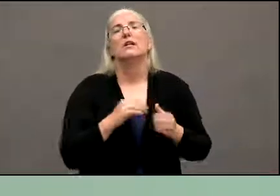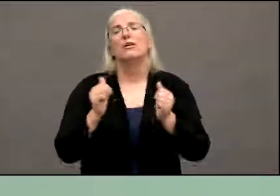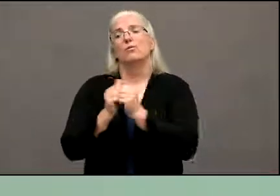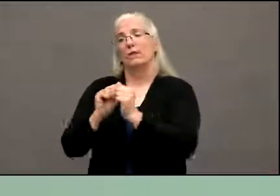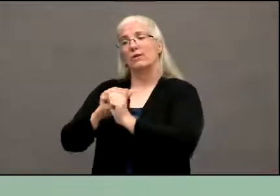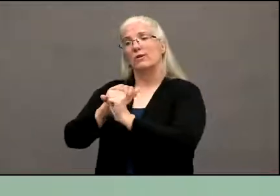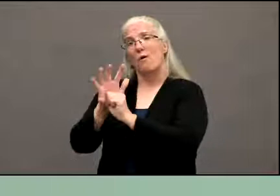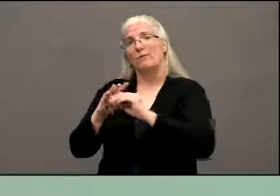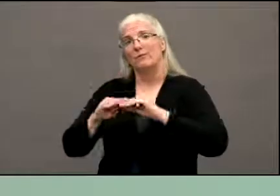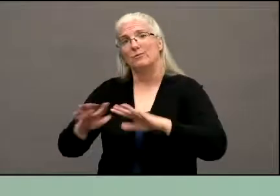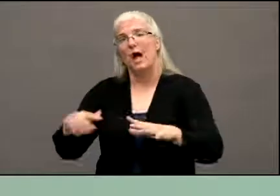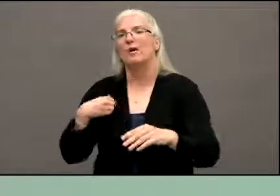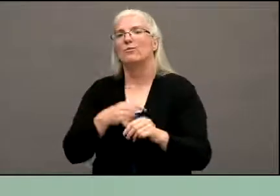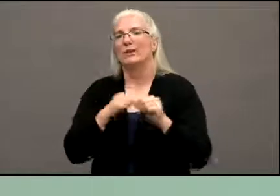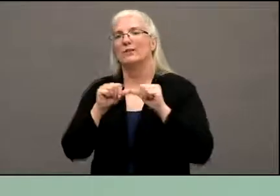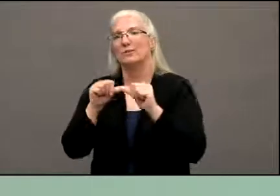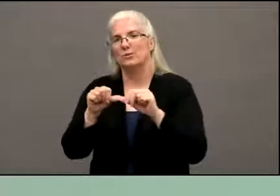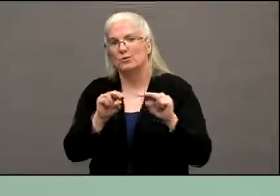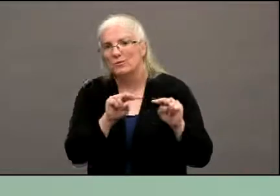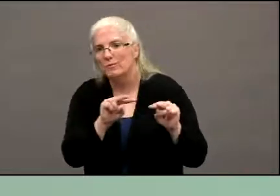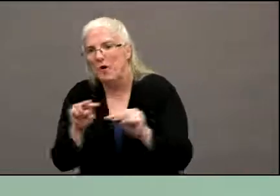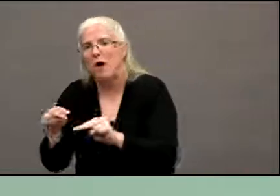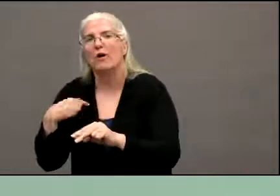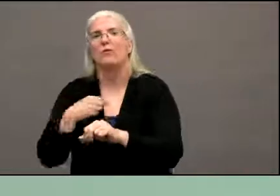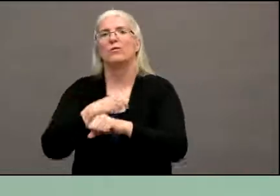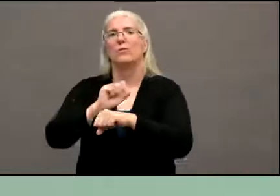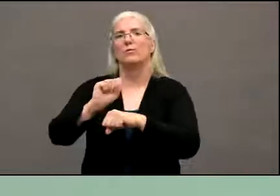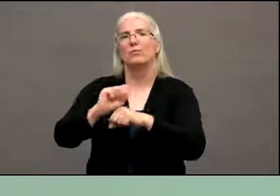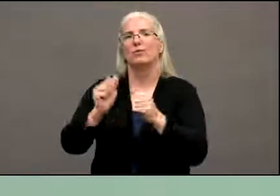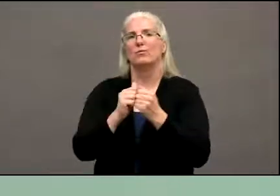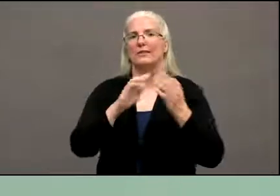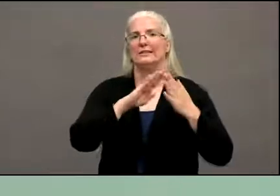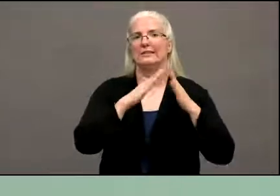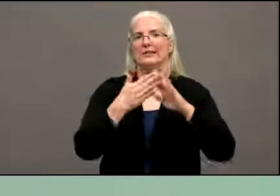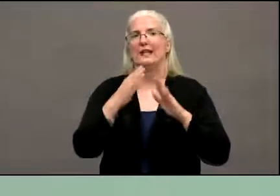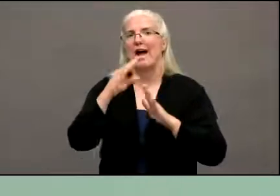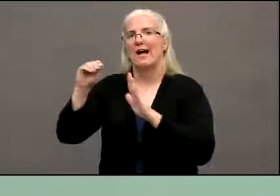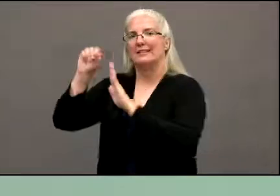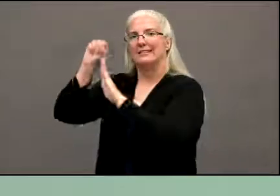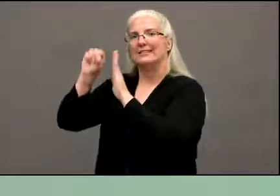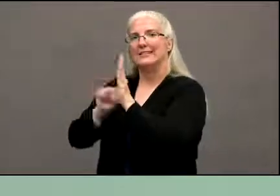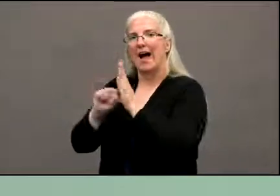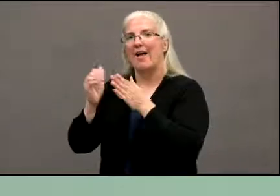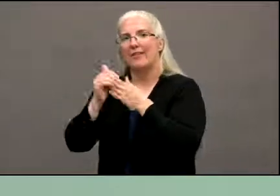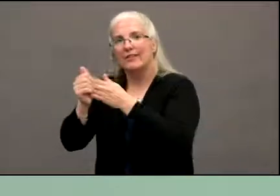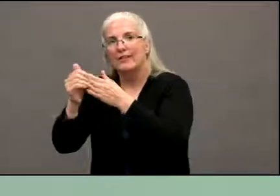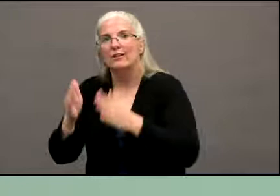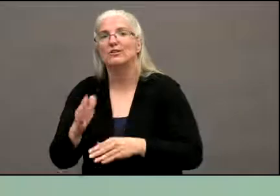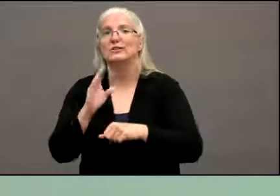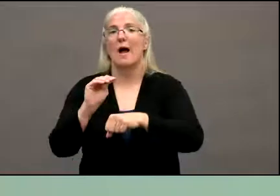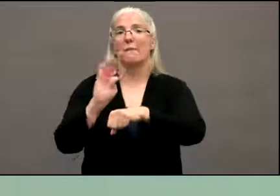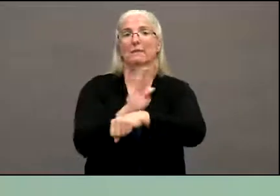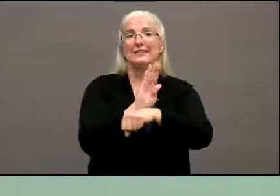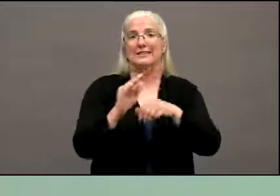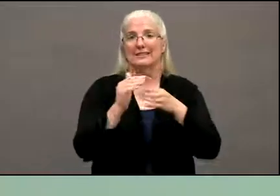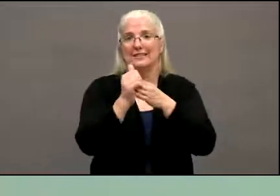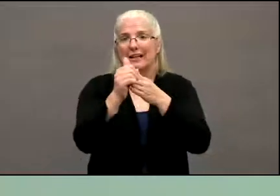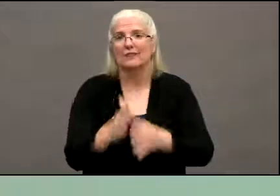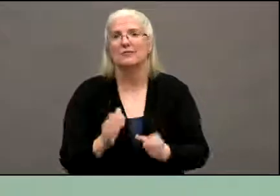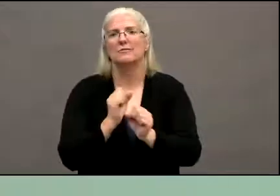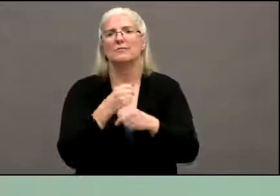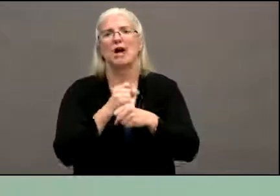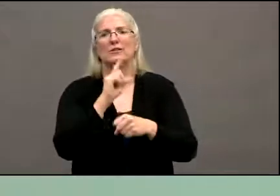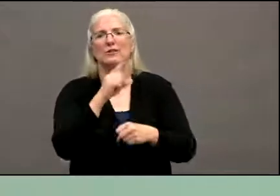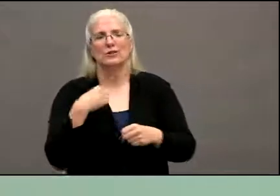leadership and small business advocacy groups and industry leaders to make sure that we are seeking suitable alternatives to